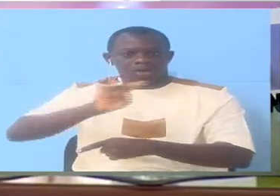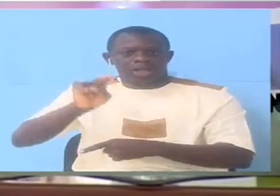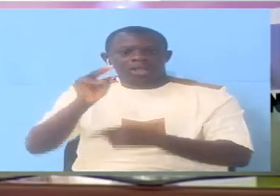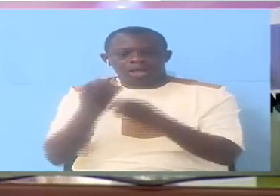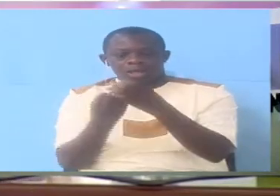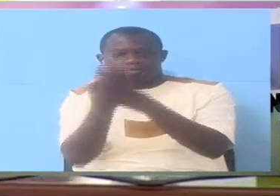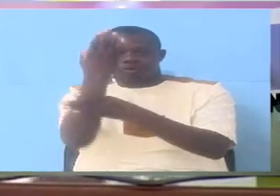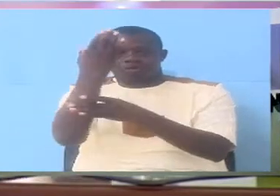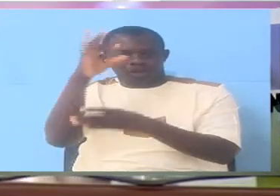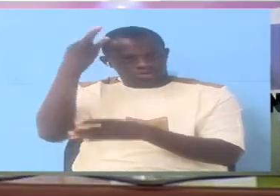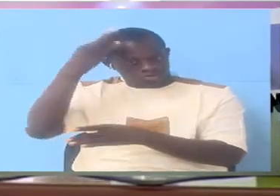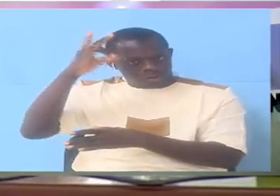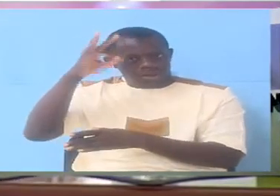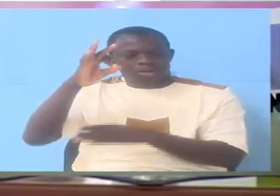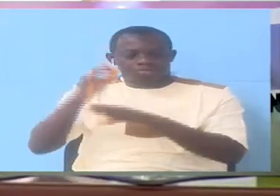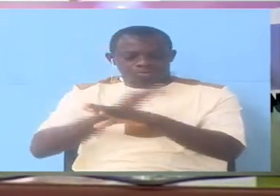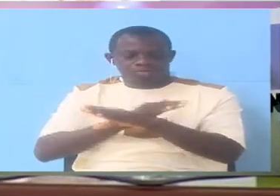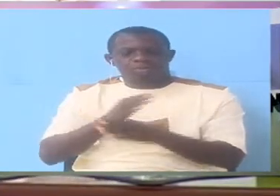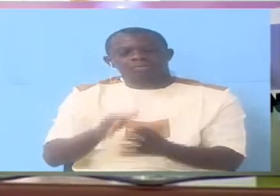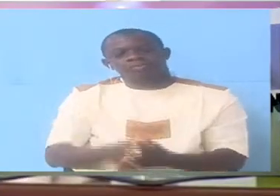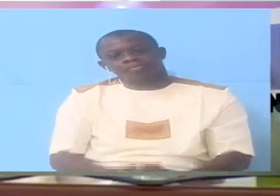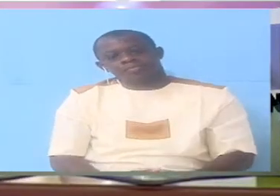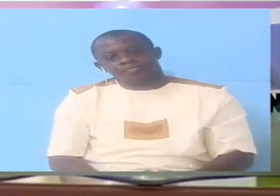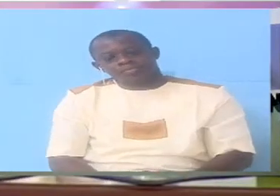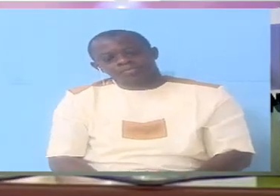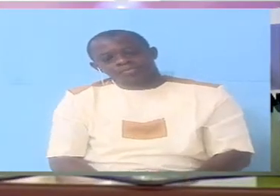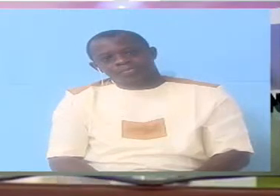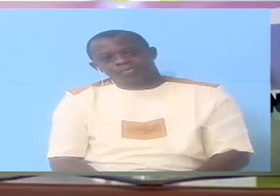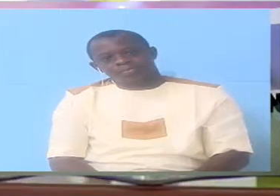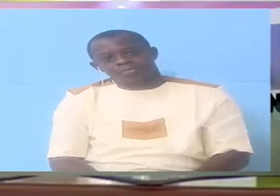nag ci réew mi na dem jàngi.